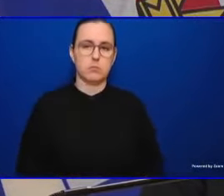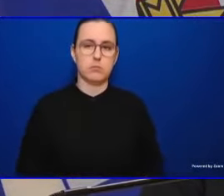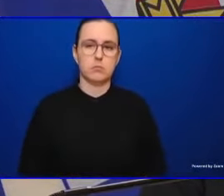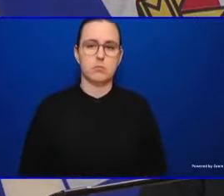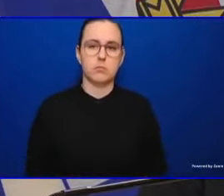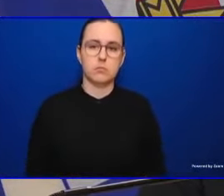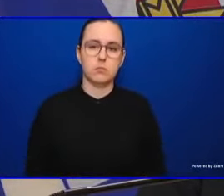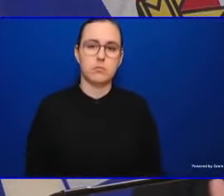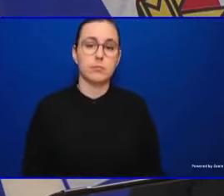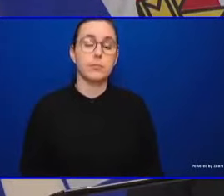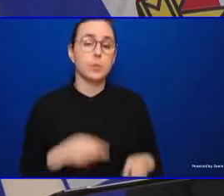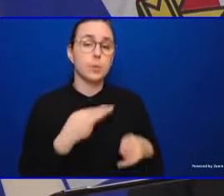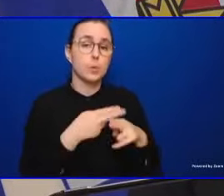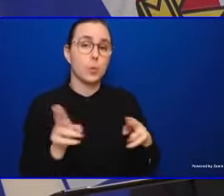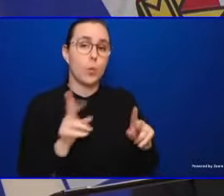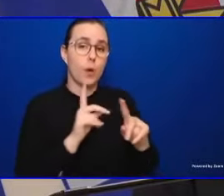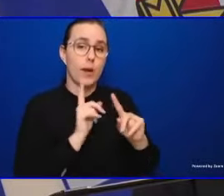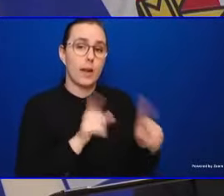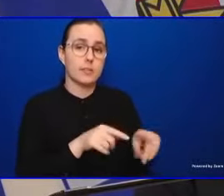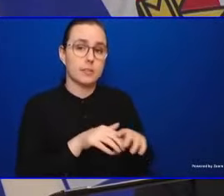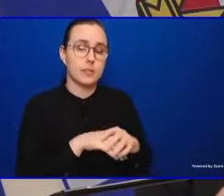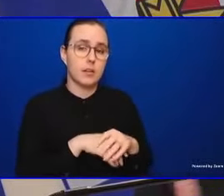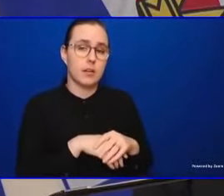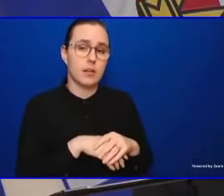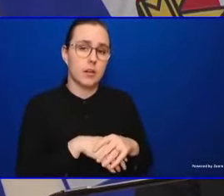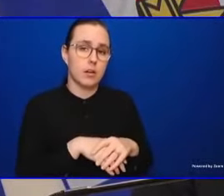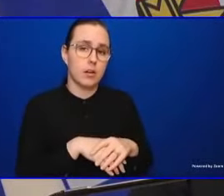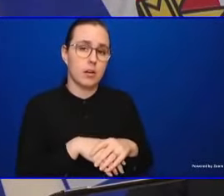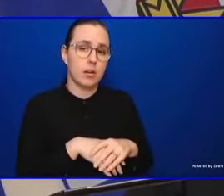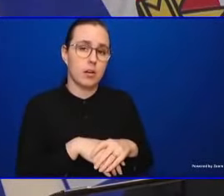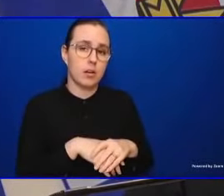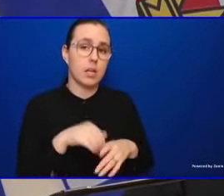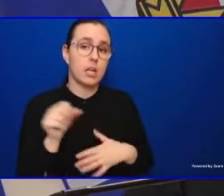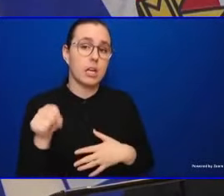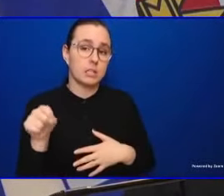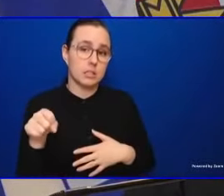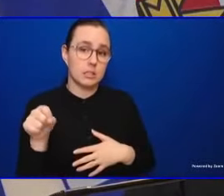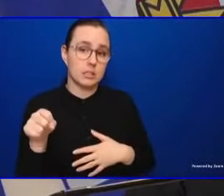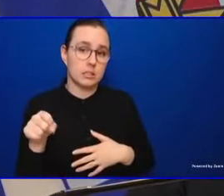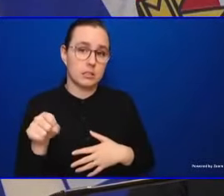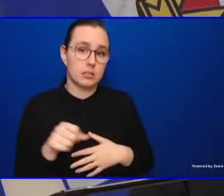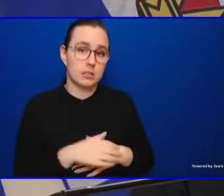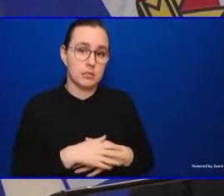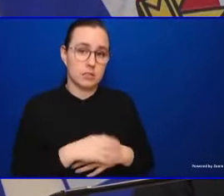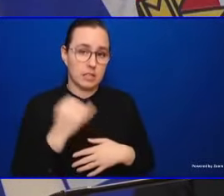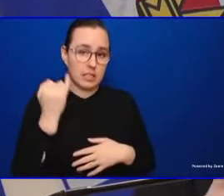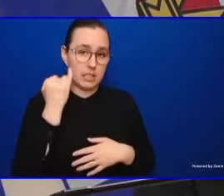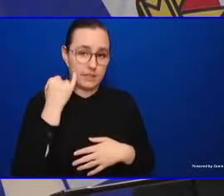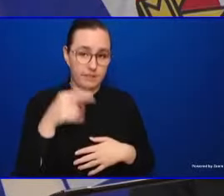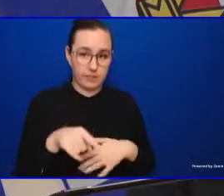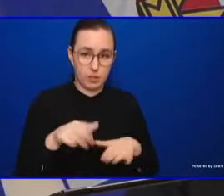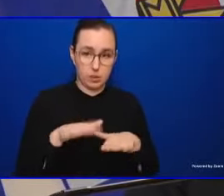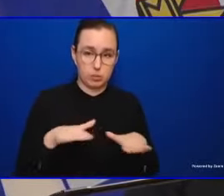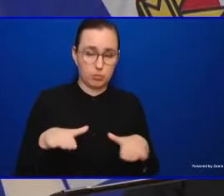are, particularly children with mild illness and less likely to have symptoms.